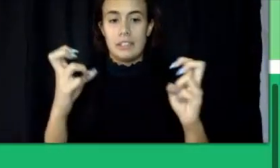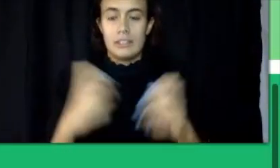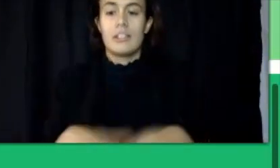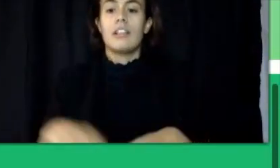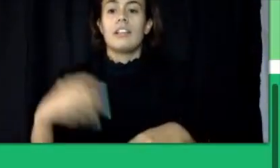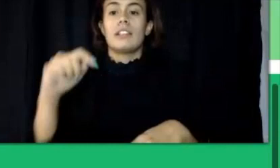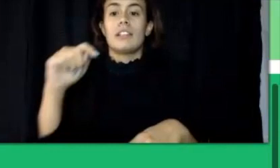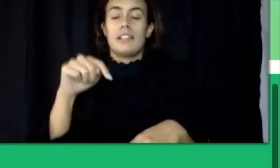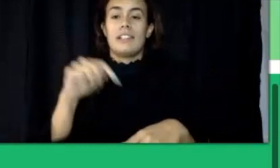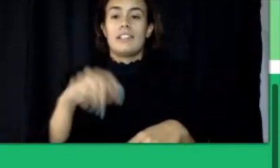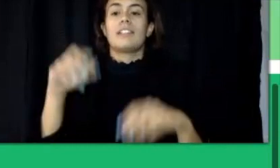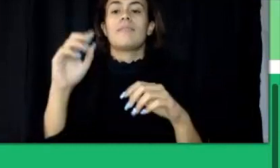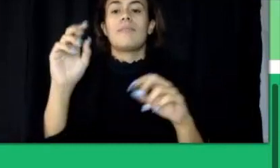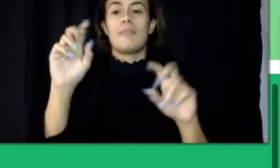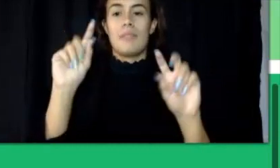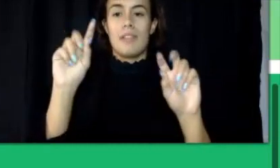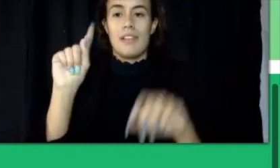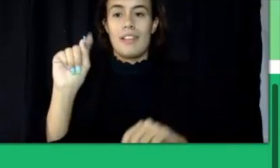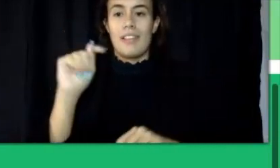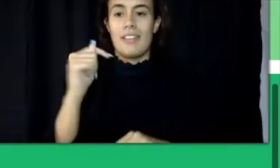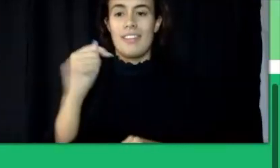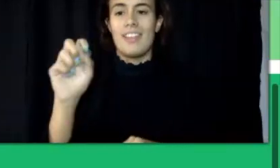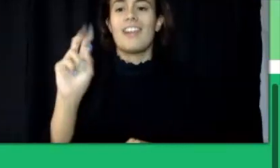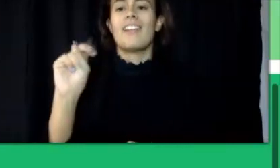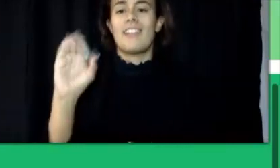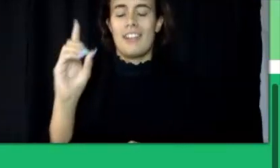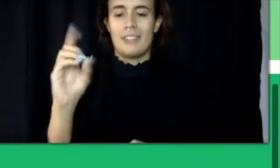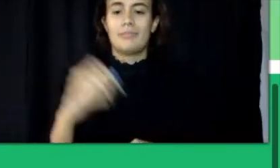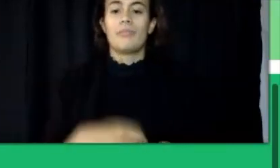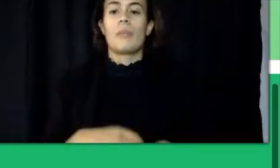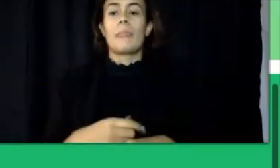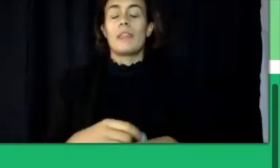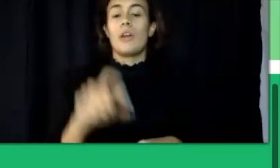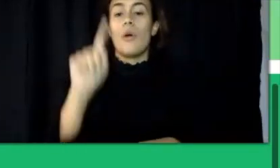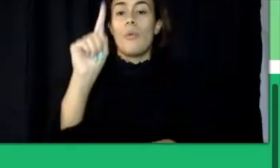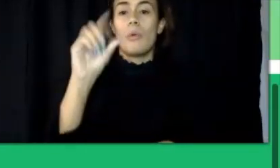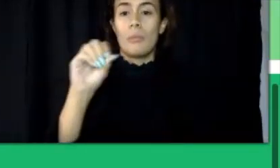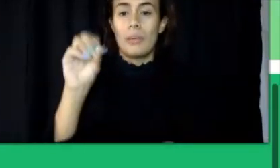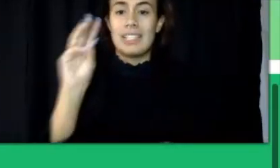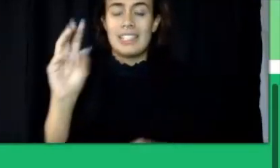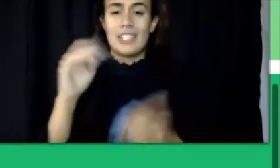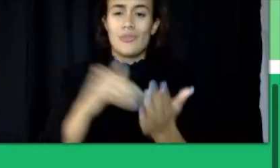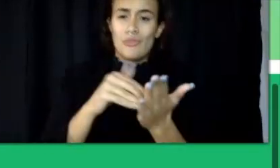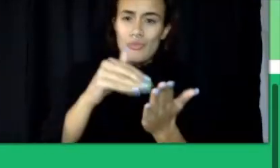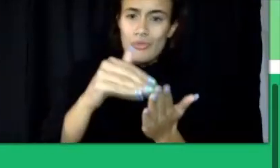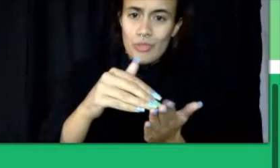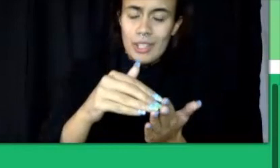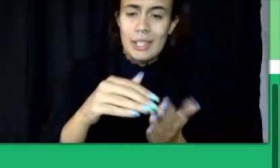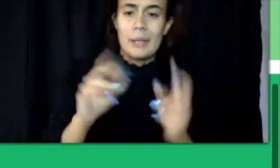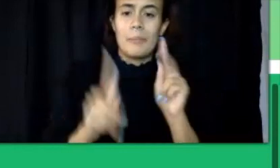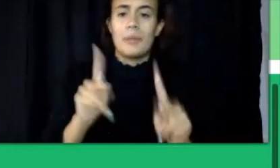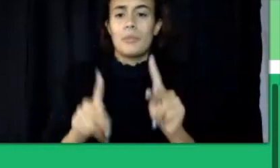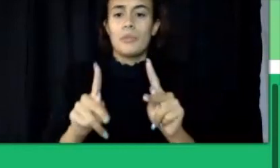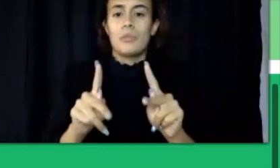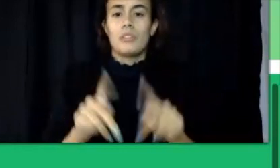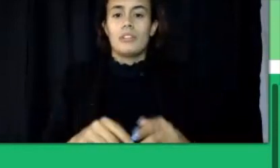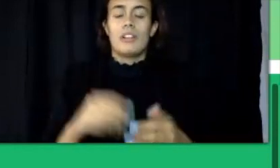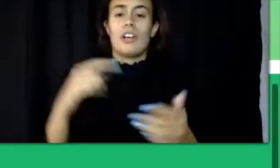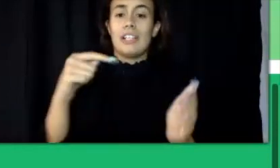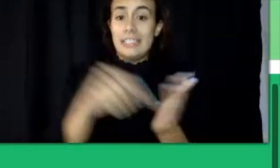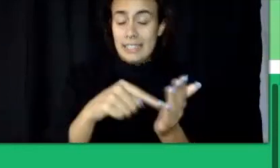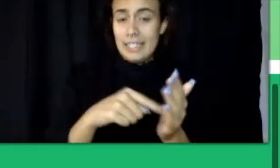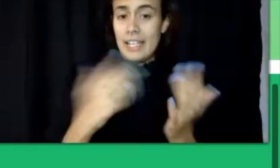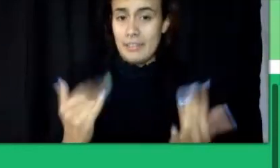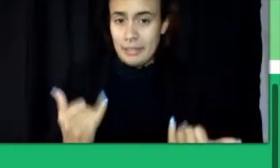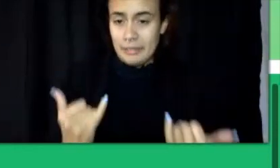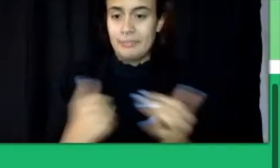Student debt has reached an all-time high of $1.6 trillion in the U.S. And on average, Black